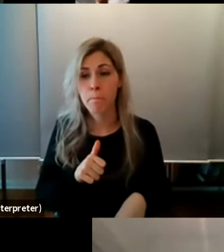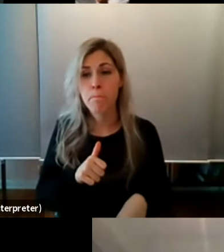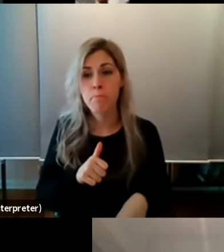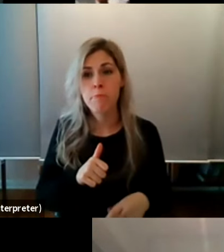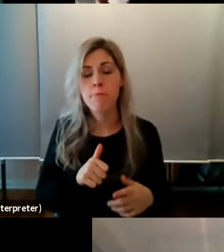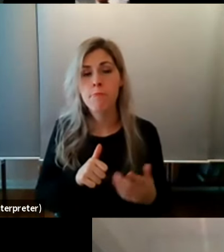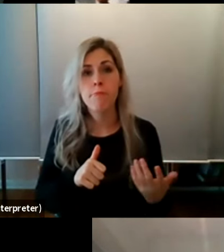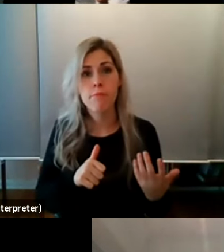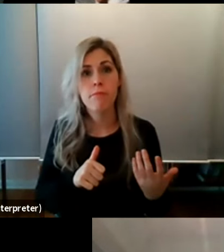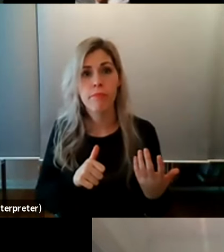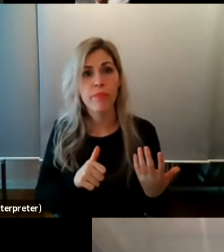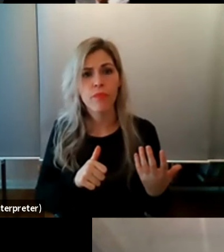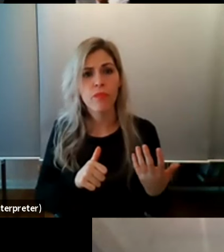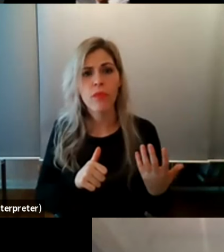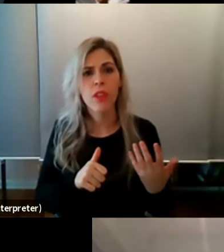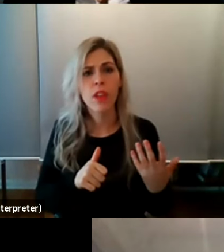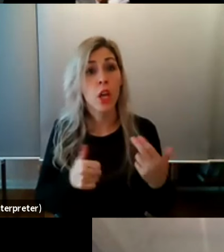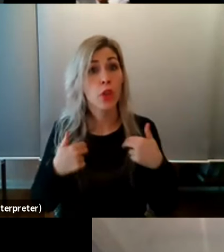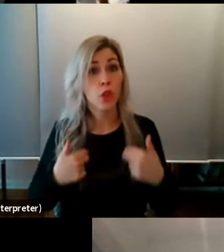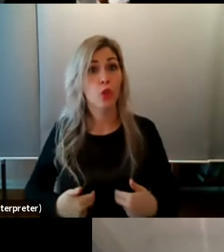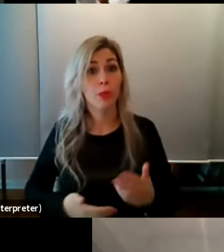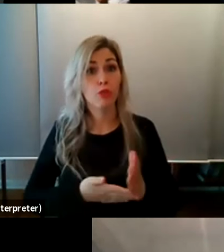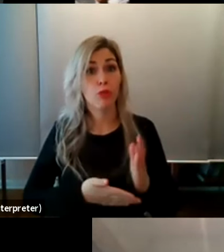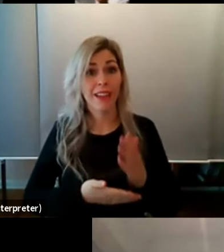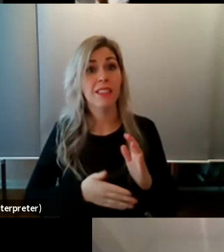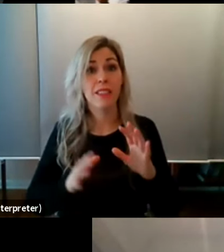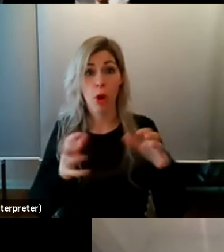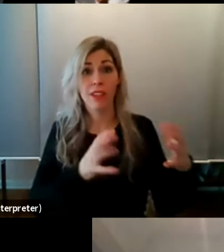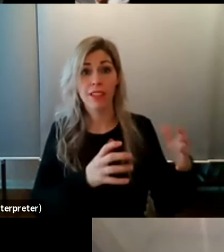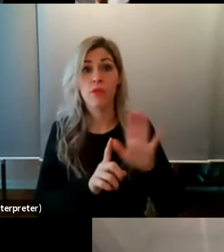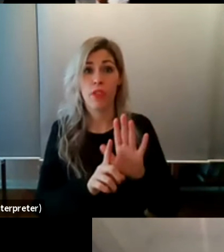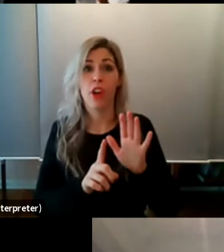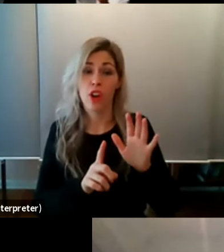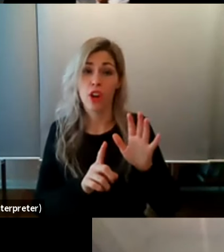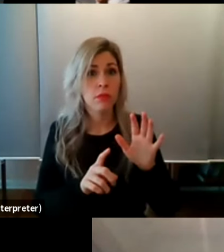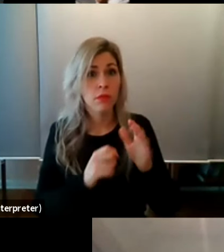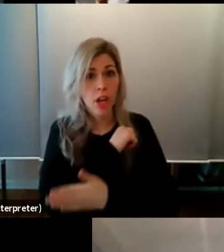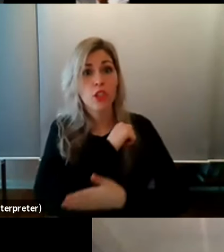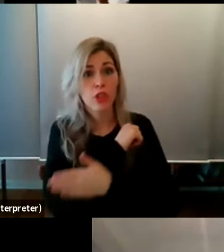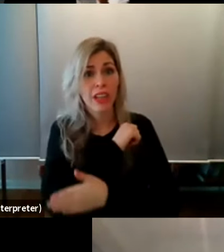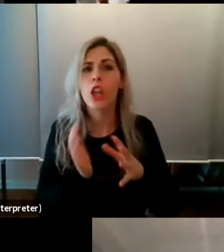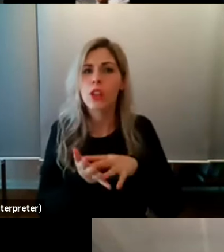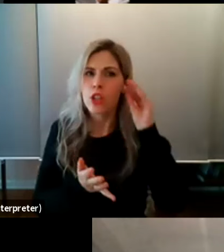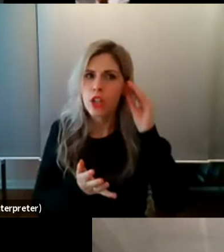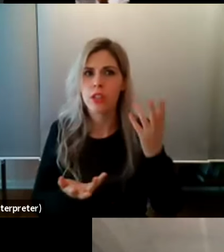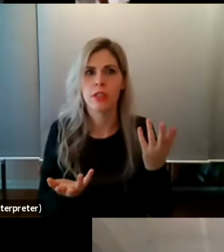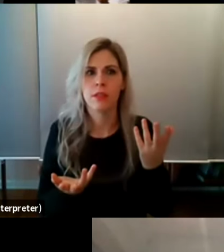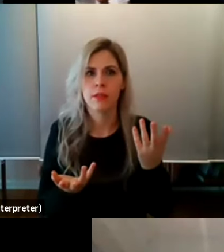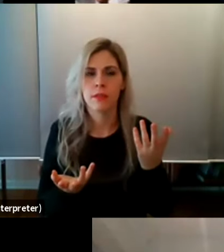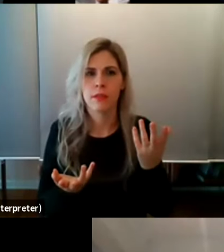find out about the structure of human rights bodies in their countries and make sure that any